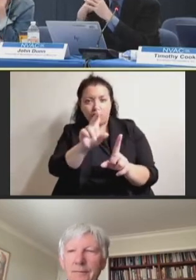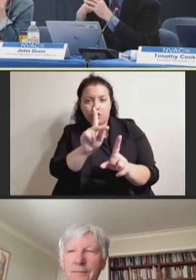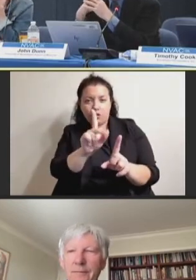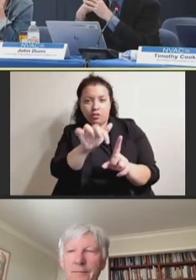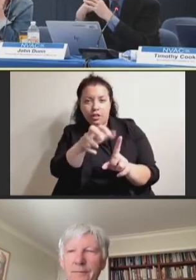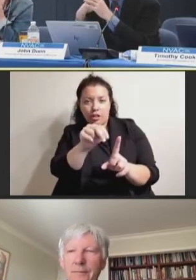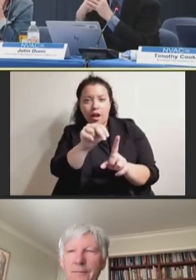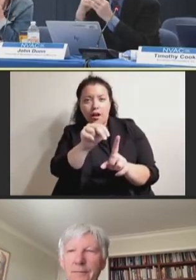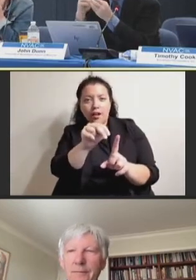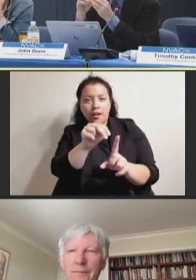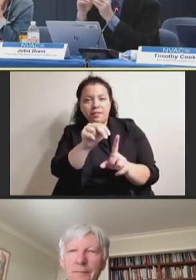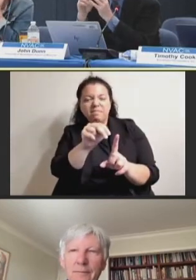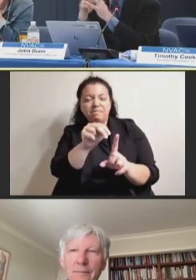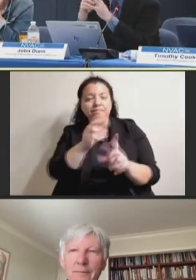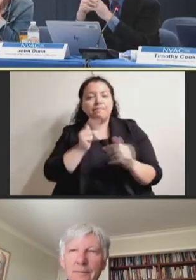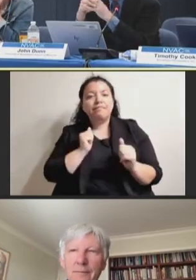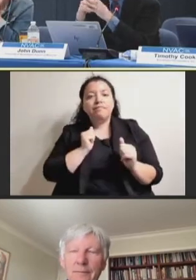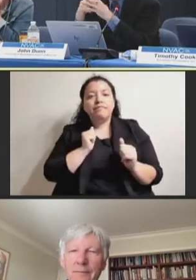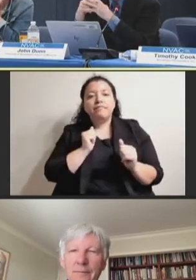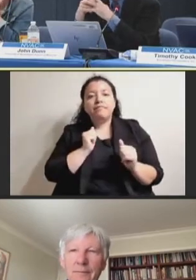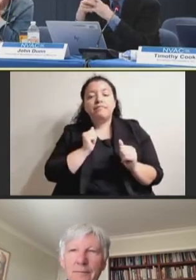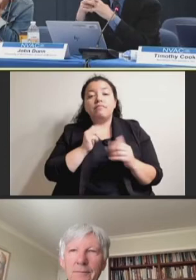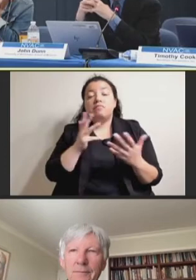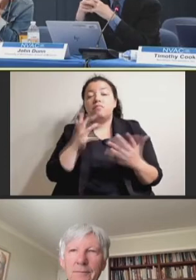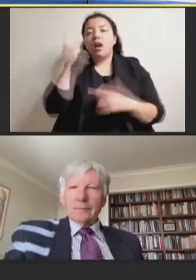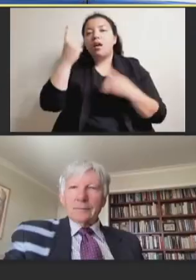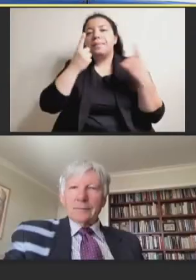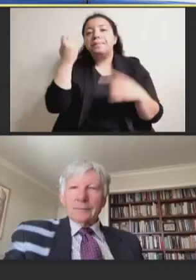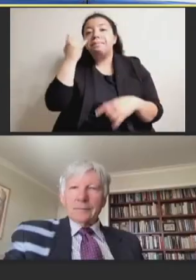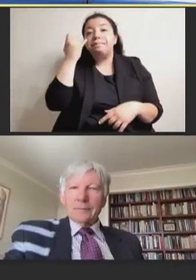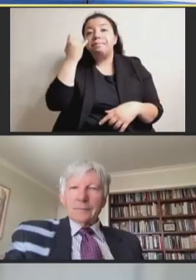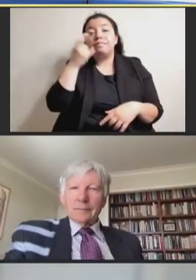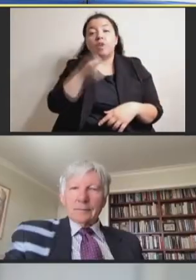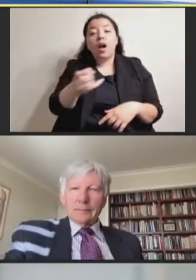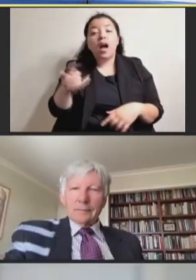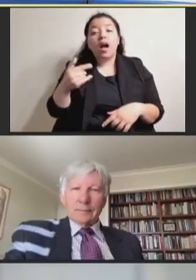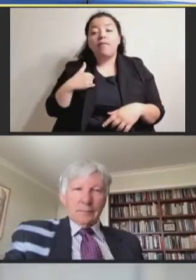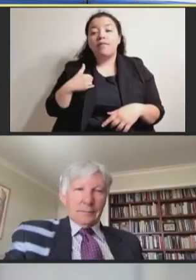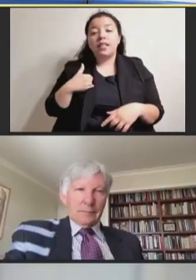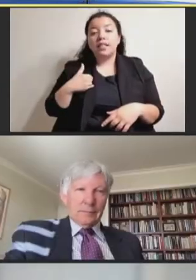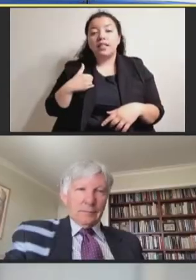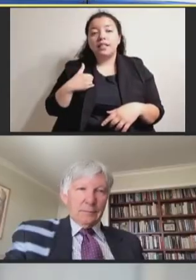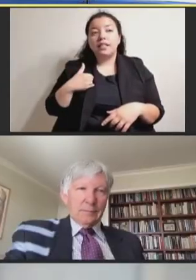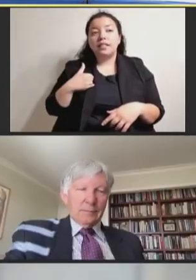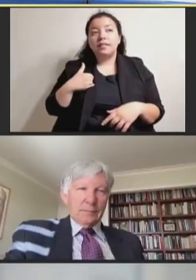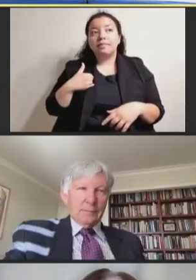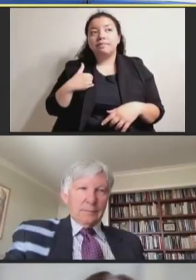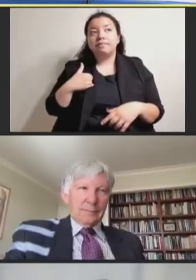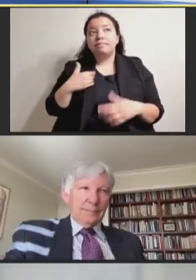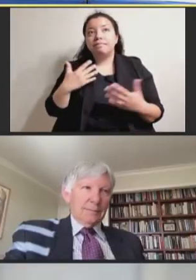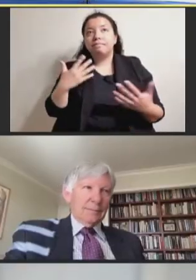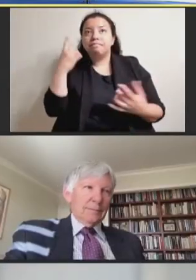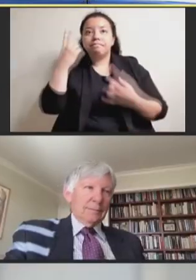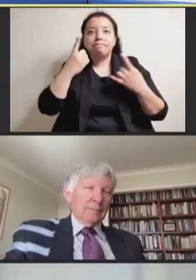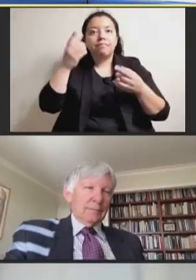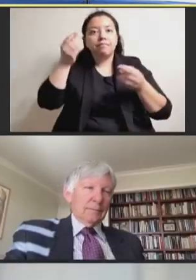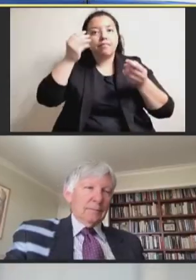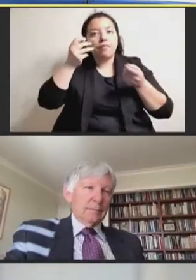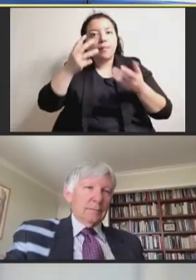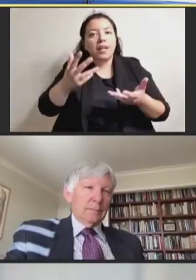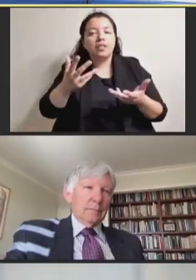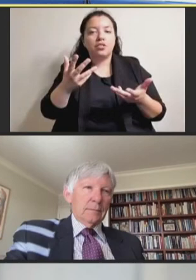if you have any real sense or information, and I apologize if I missed it, about